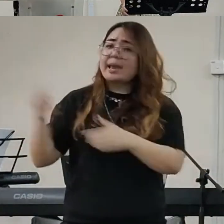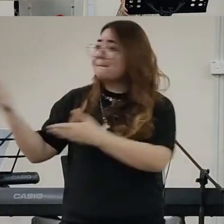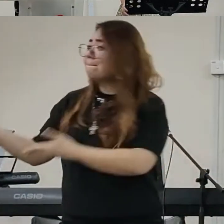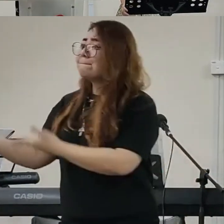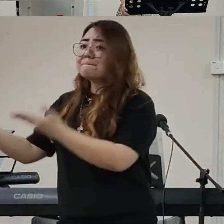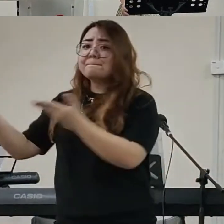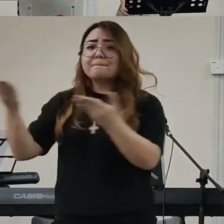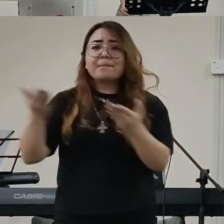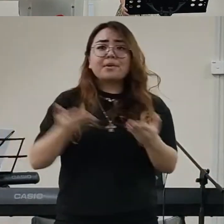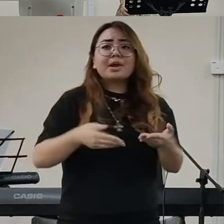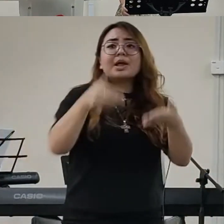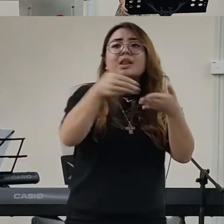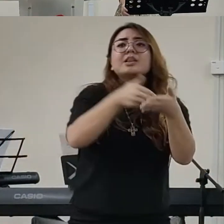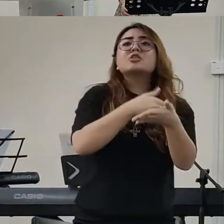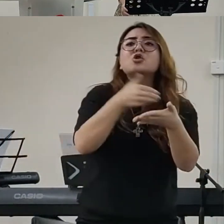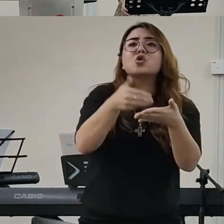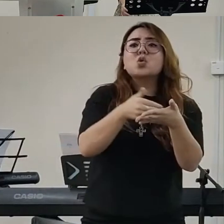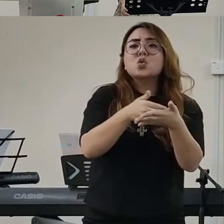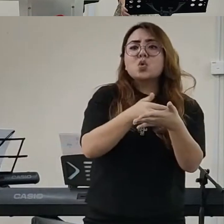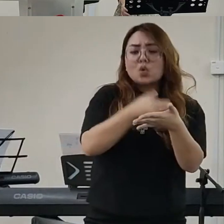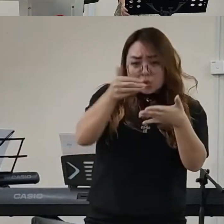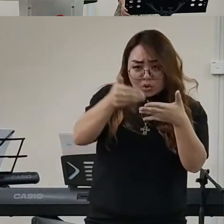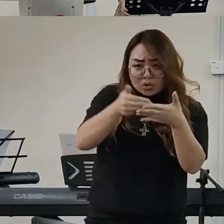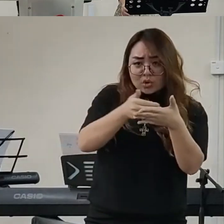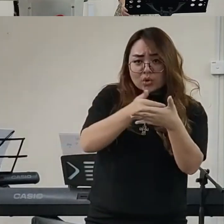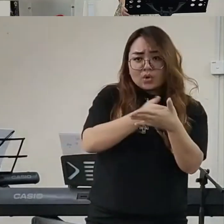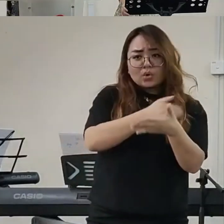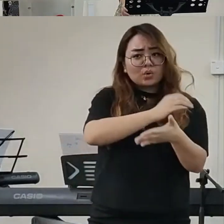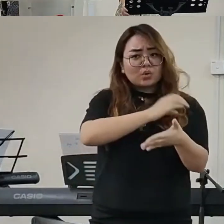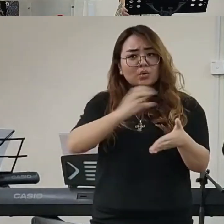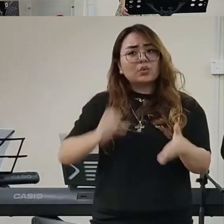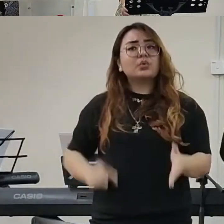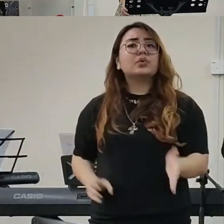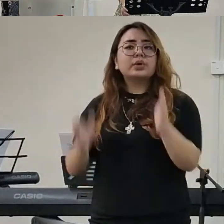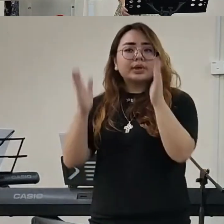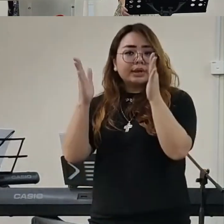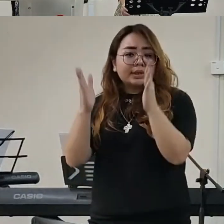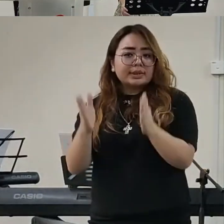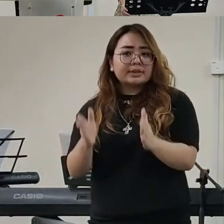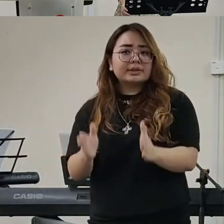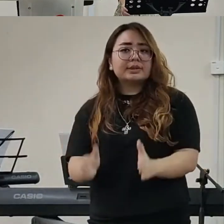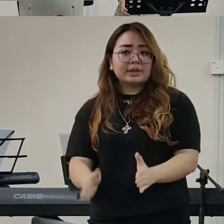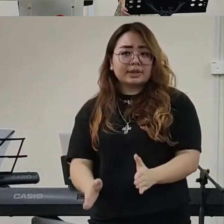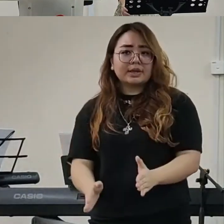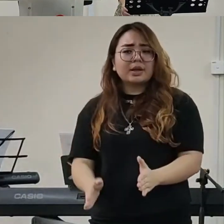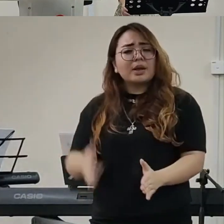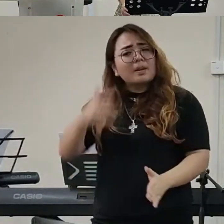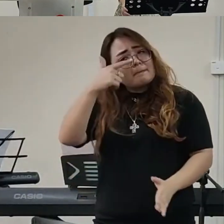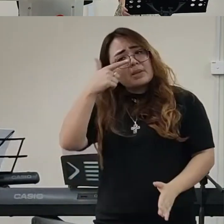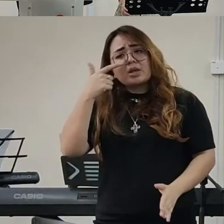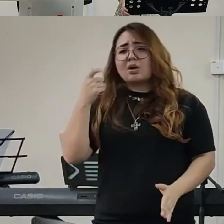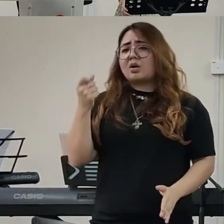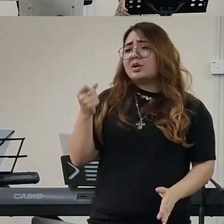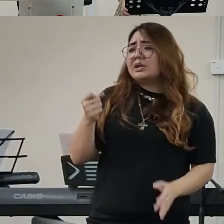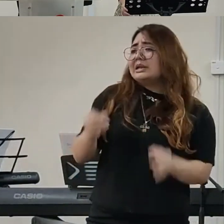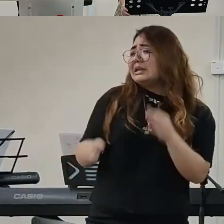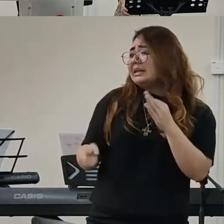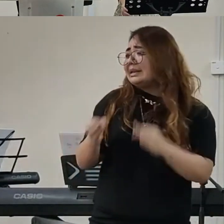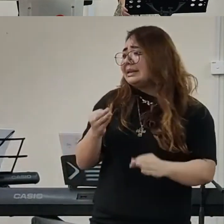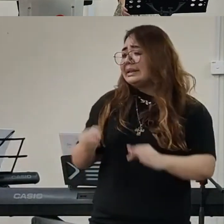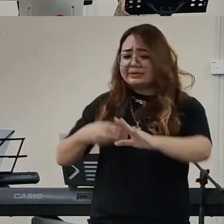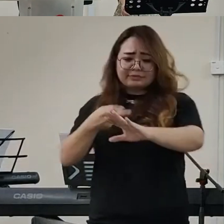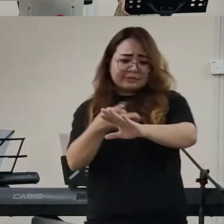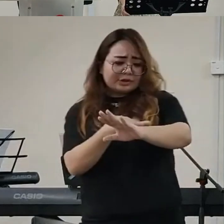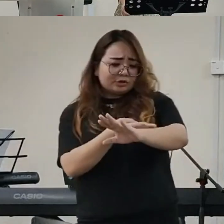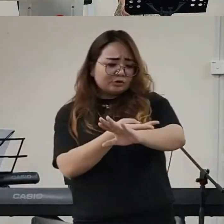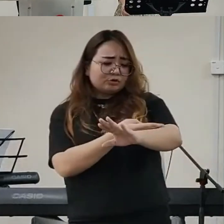you know, not do whatever you like. So sheep, if not being shepherd, they will be eaten as food, the Bible says,